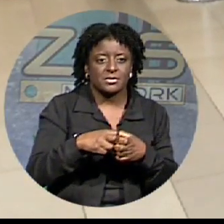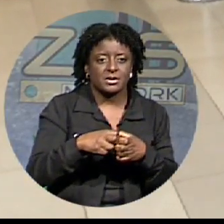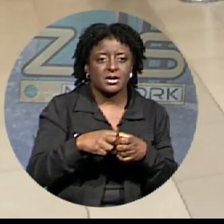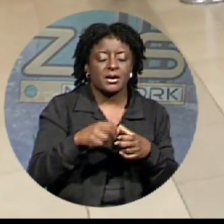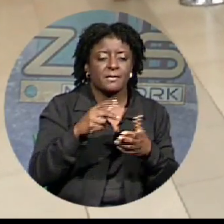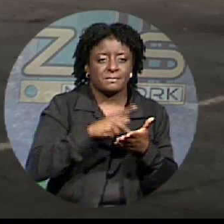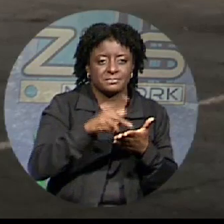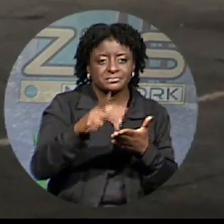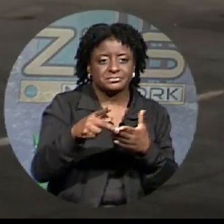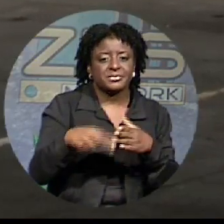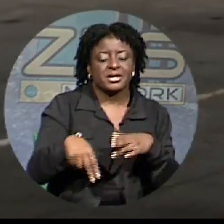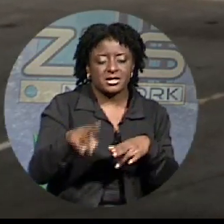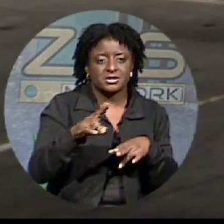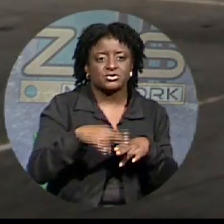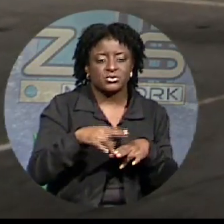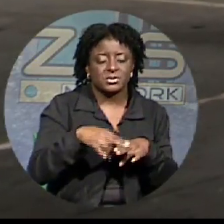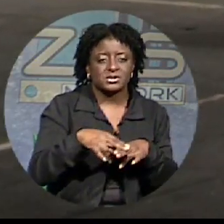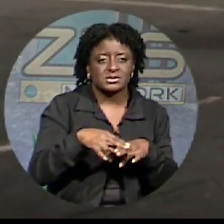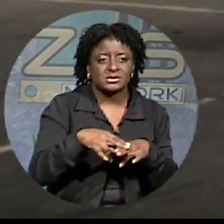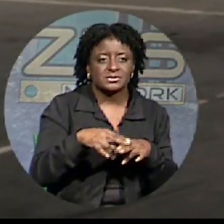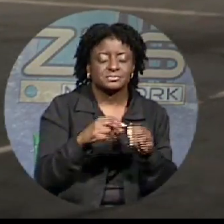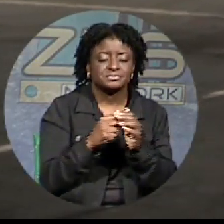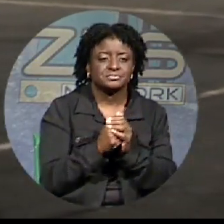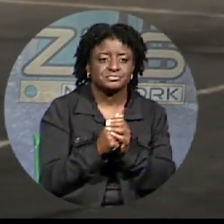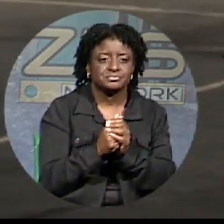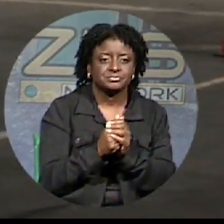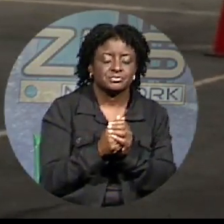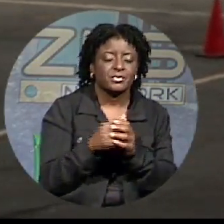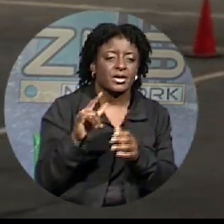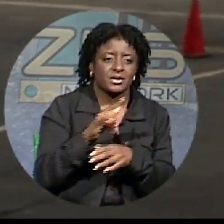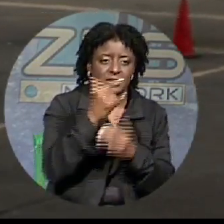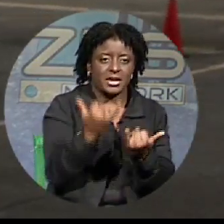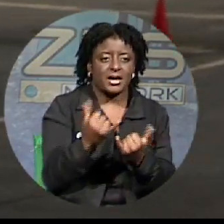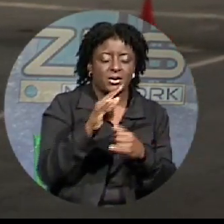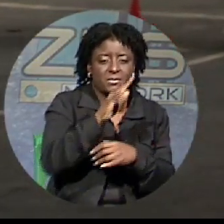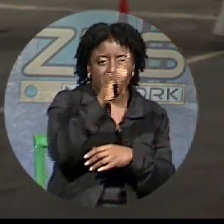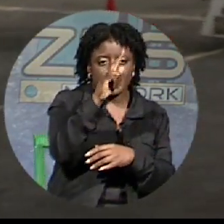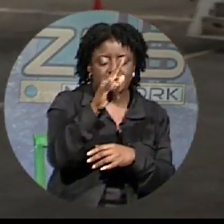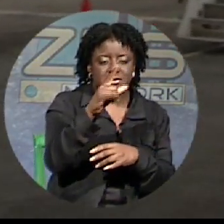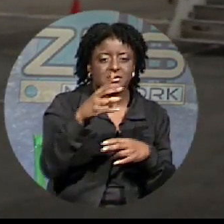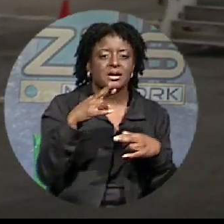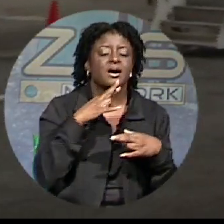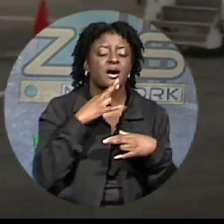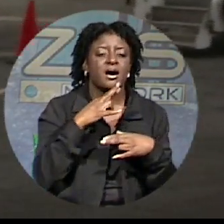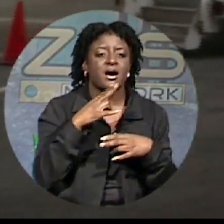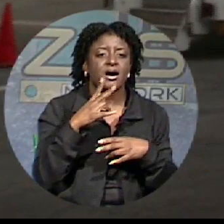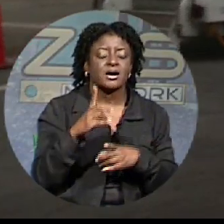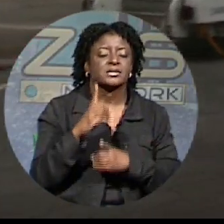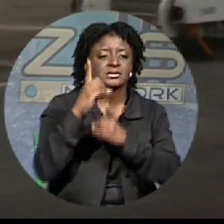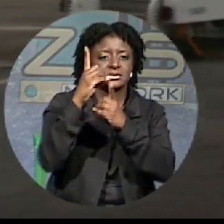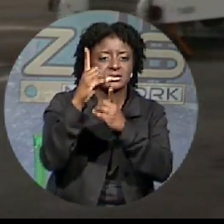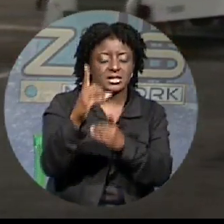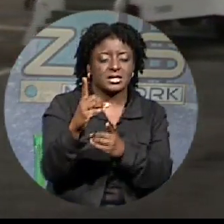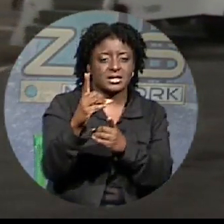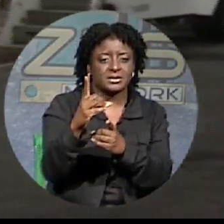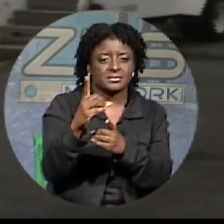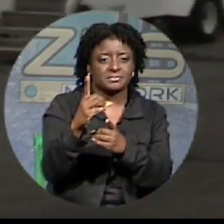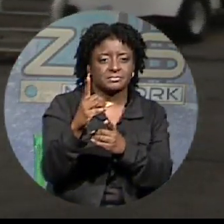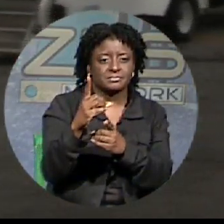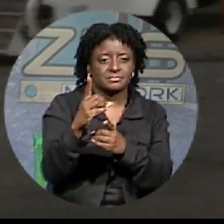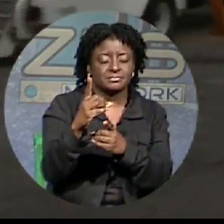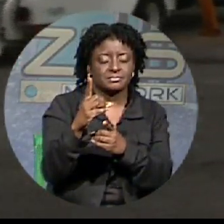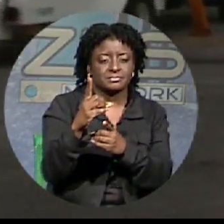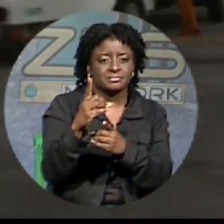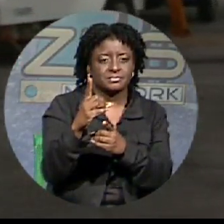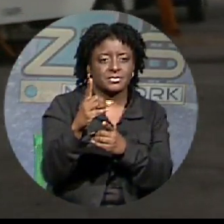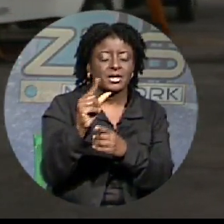to scale back, which he said they have agreed to, but now he said pilots have been stenching. For an airline heavily subsidized by government, Gibson